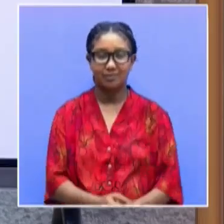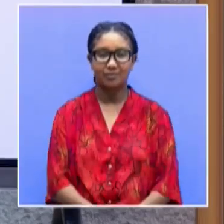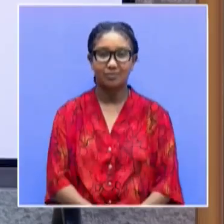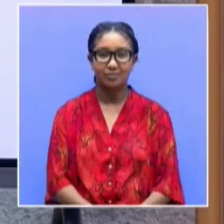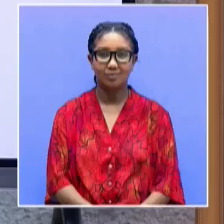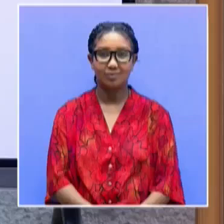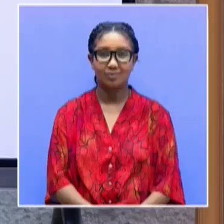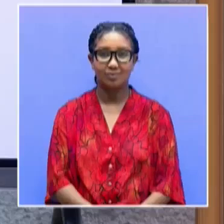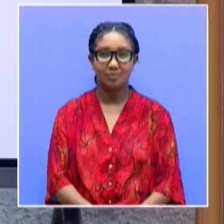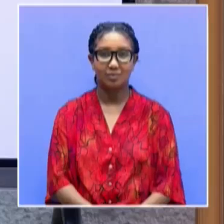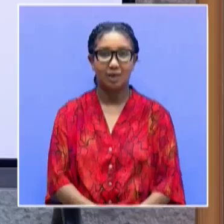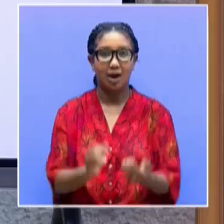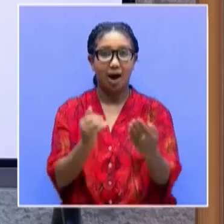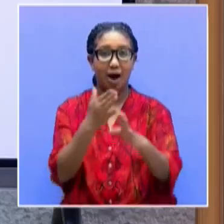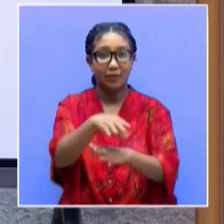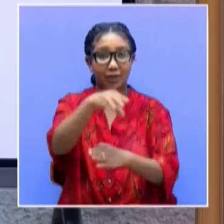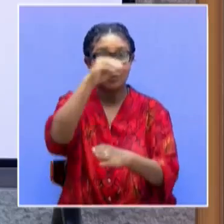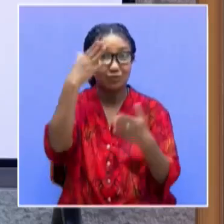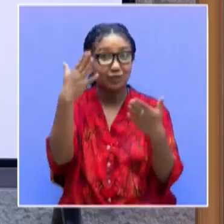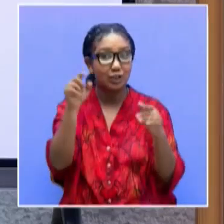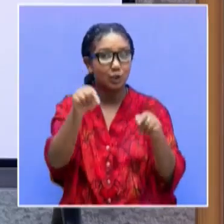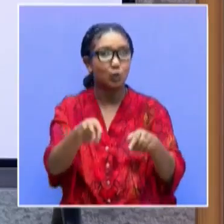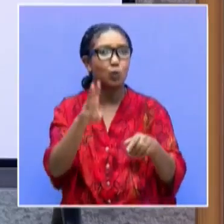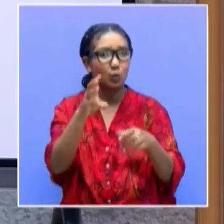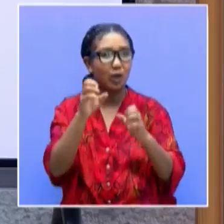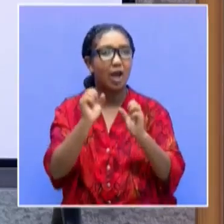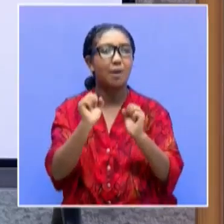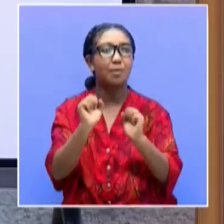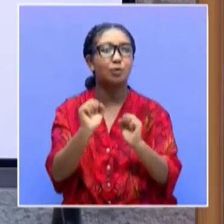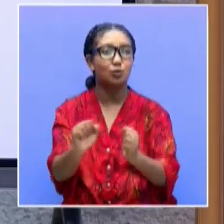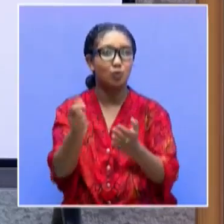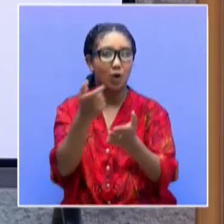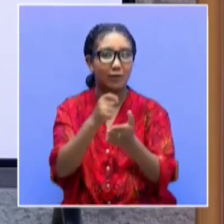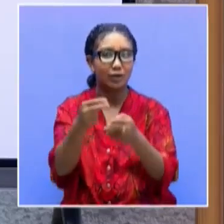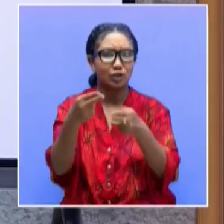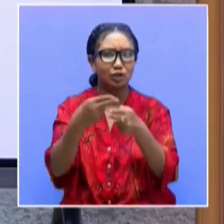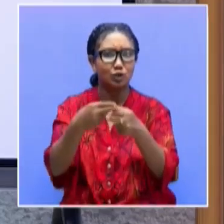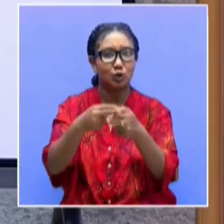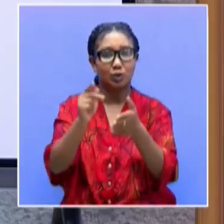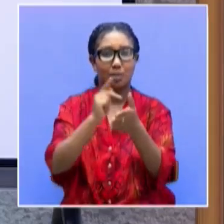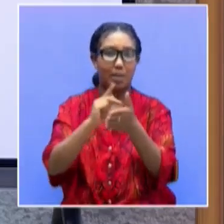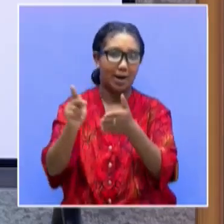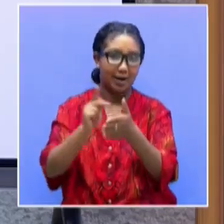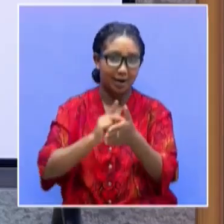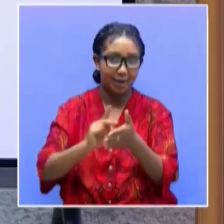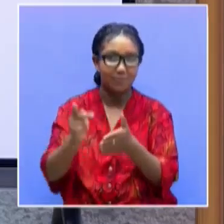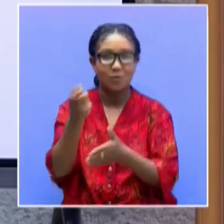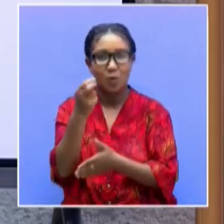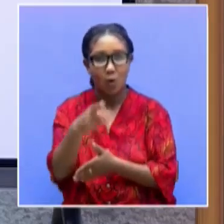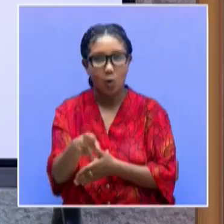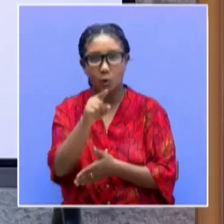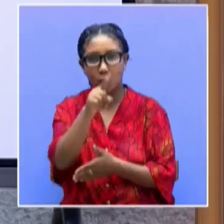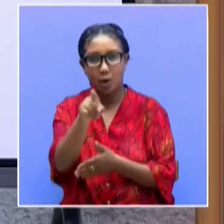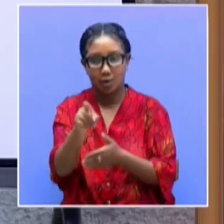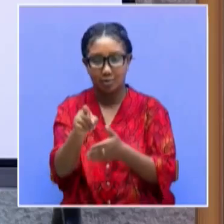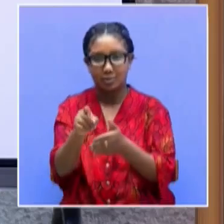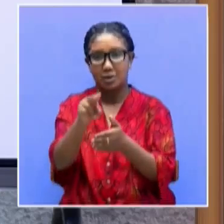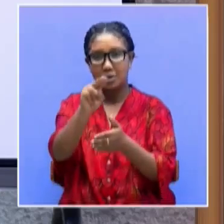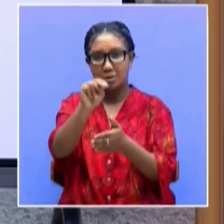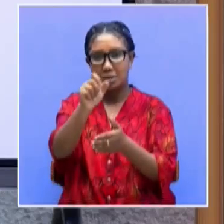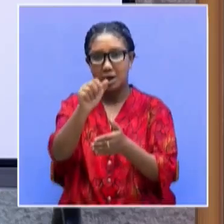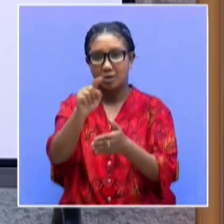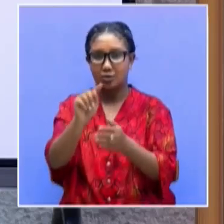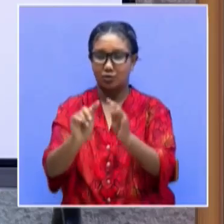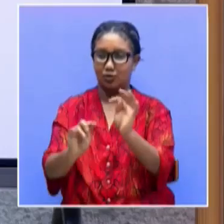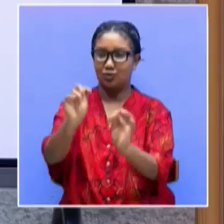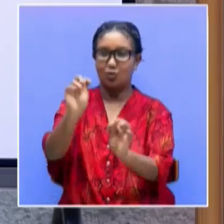paragraph. After this lesson, you will be able to write short paragraphs, or you can narrate a